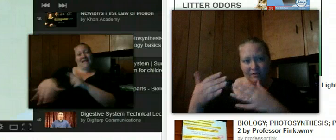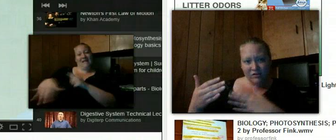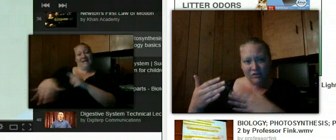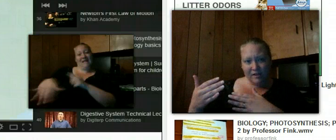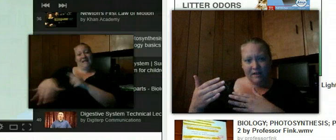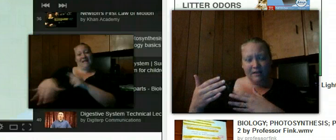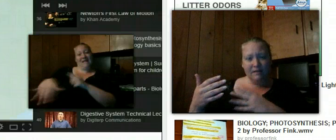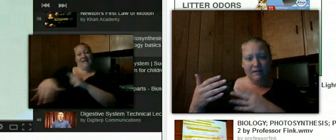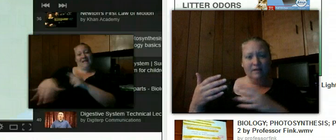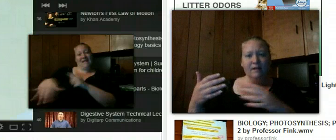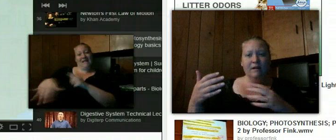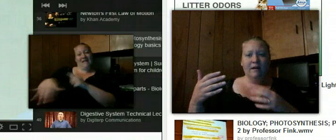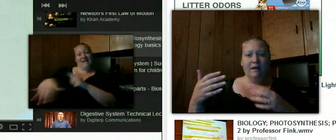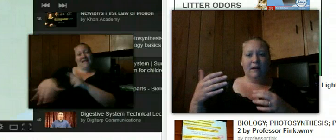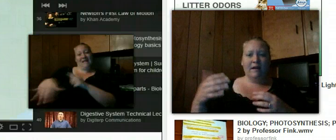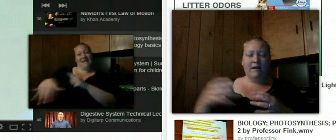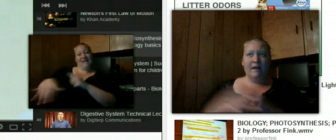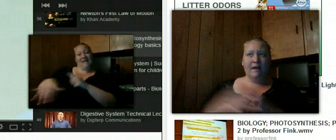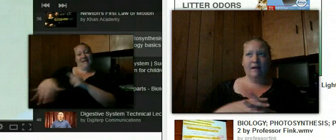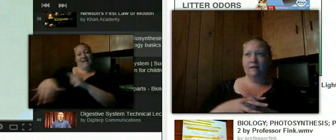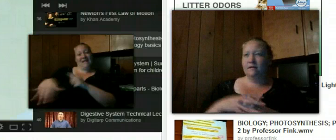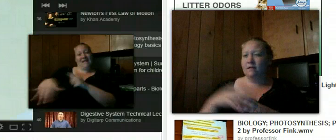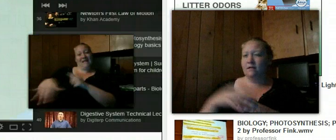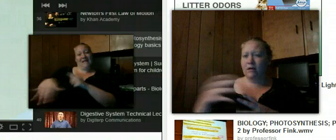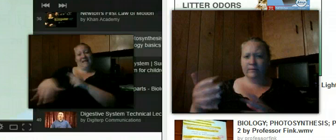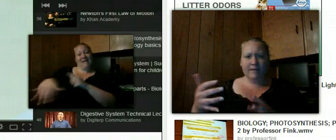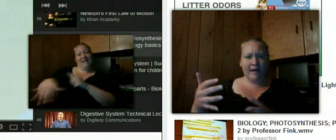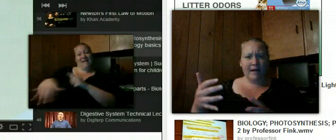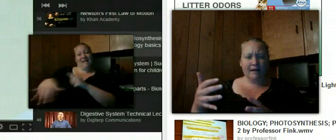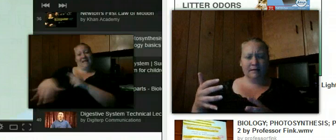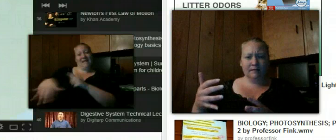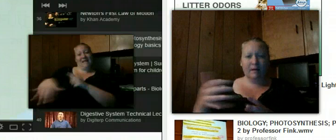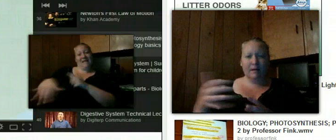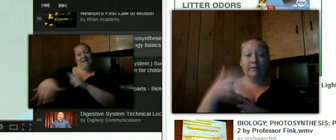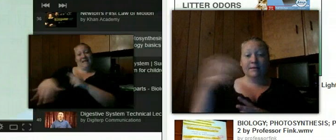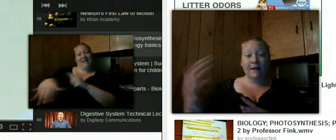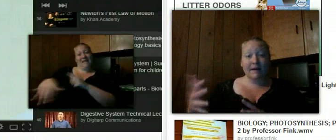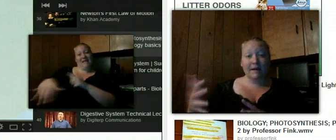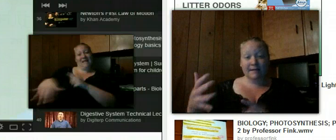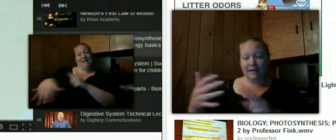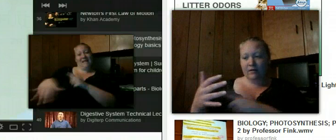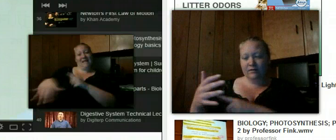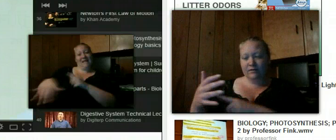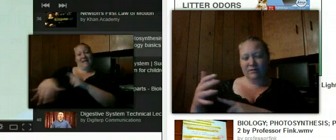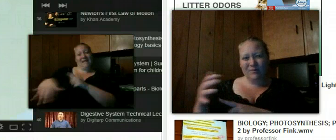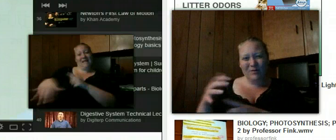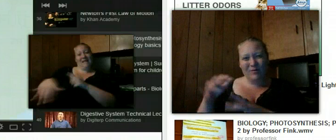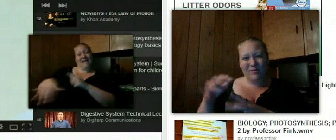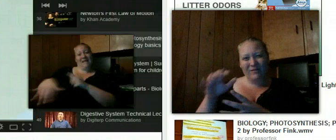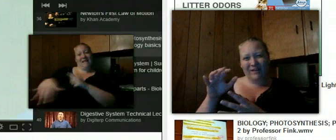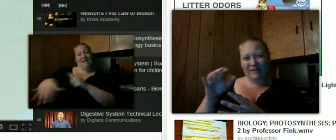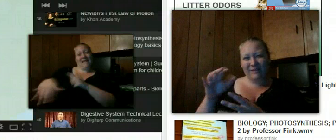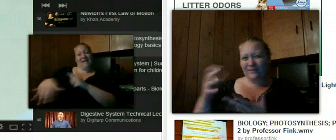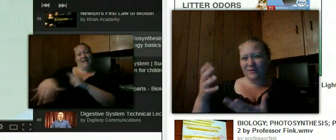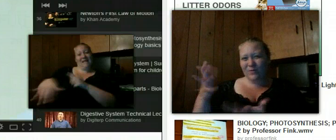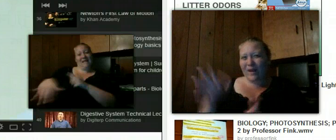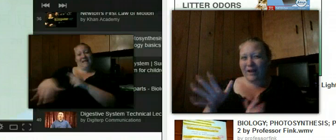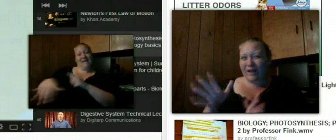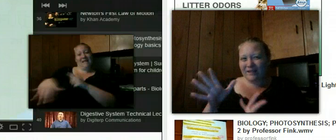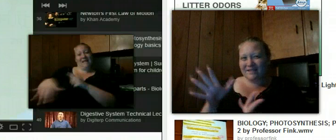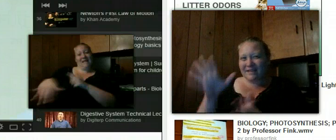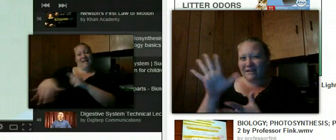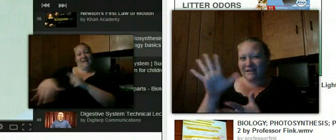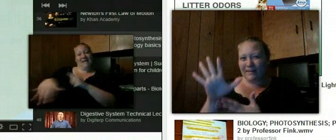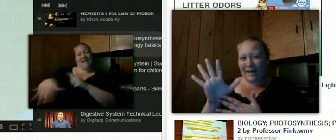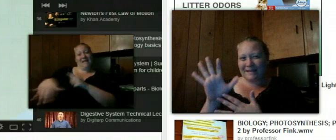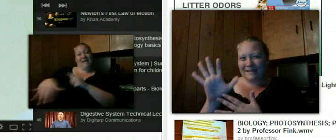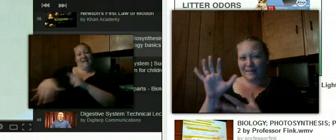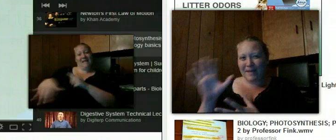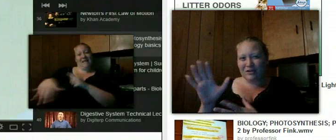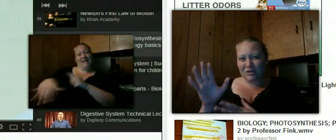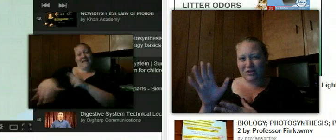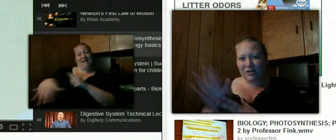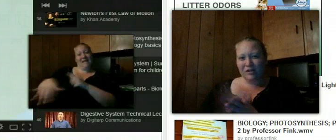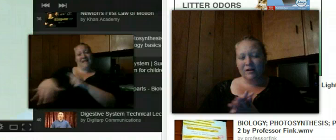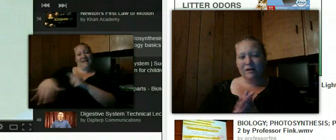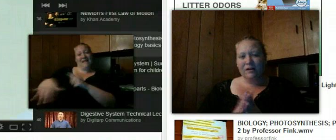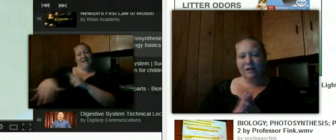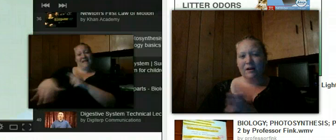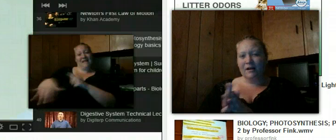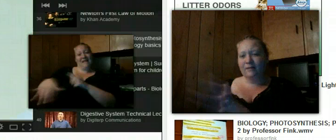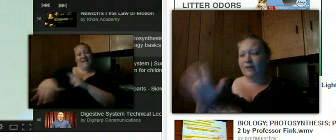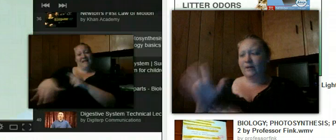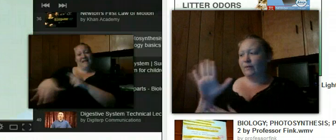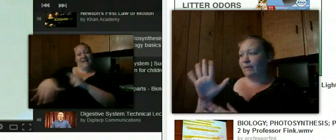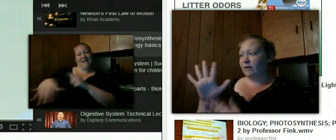the oxygen and the carbon dioxide goes through, like if there's a way I could set it up as a